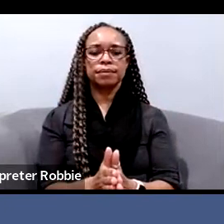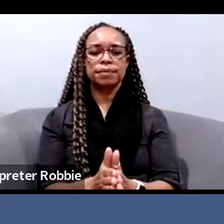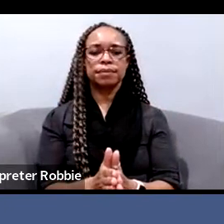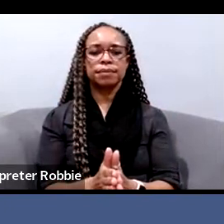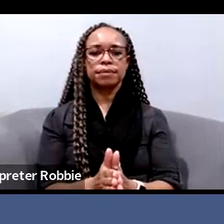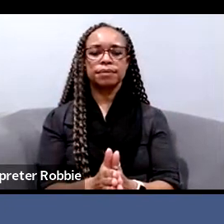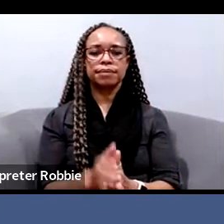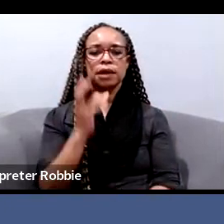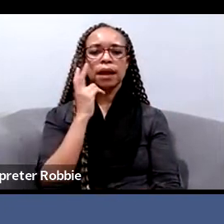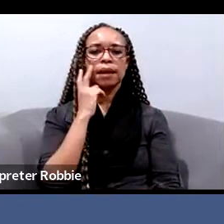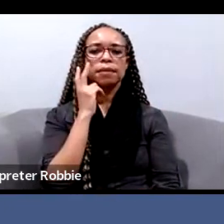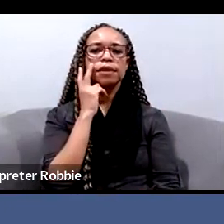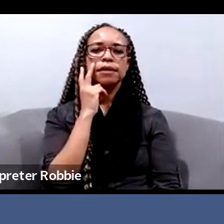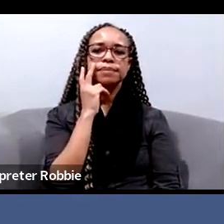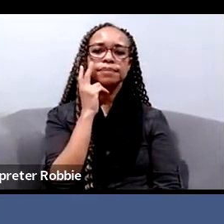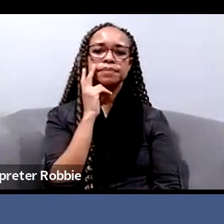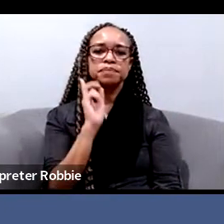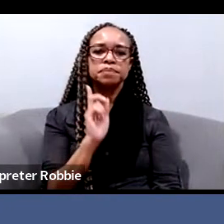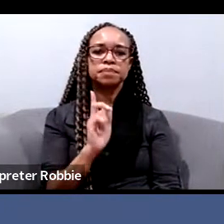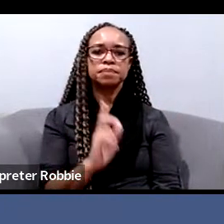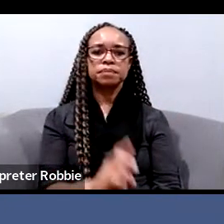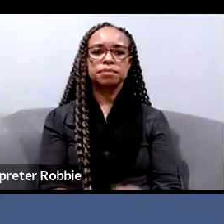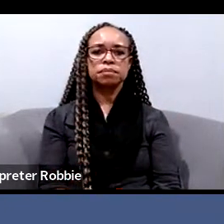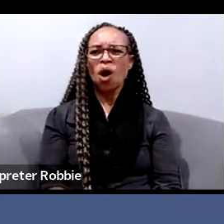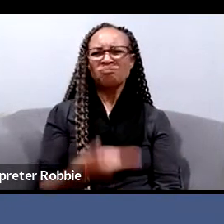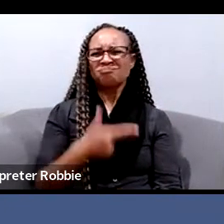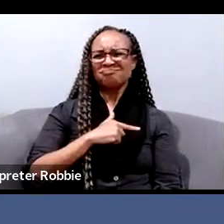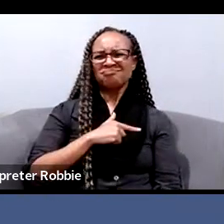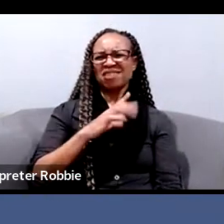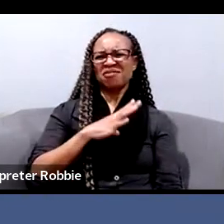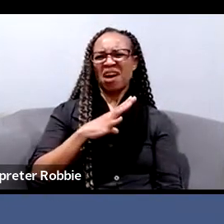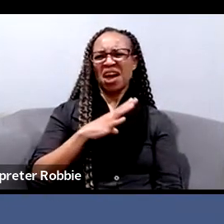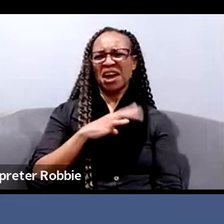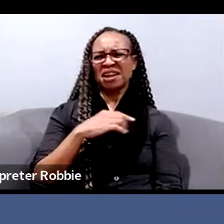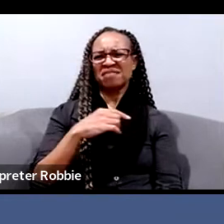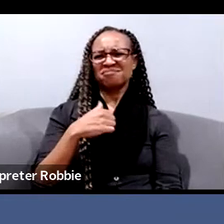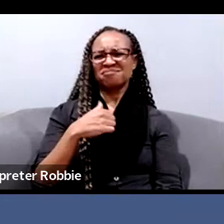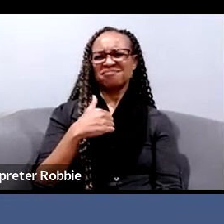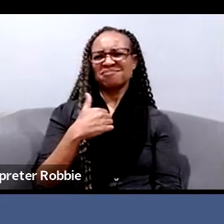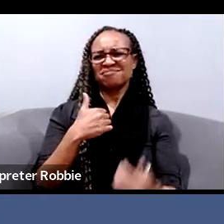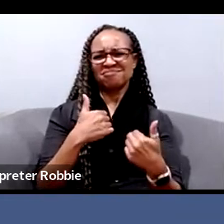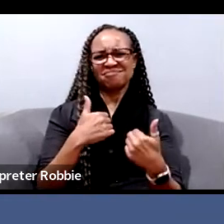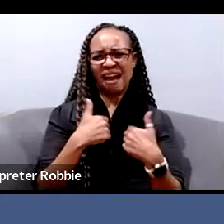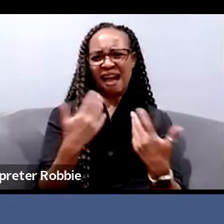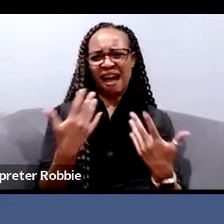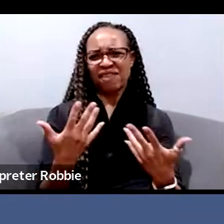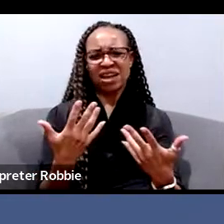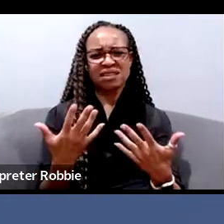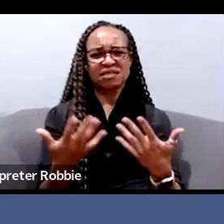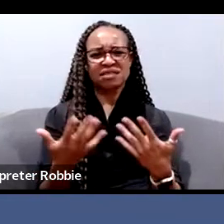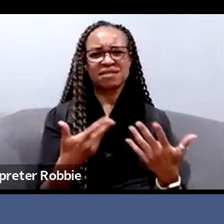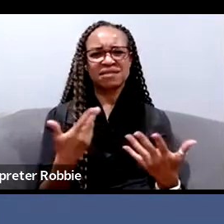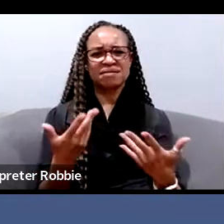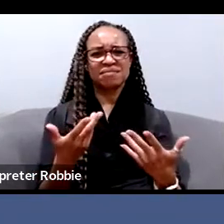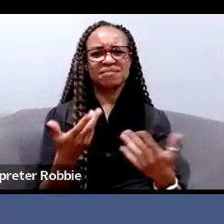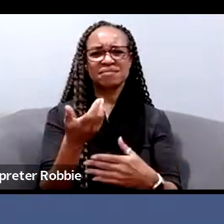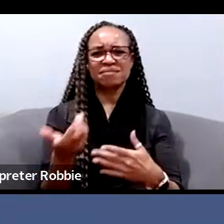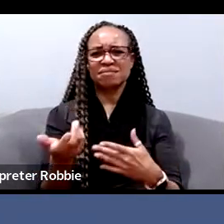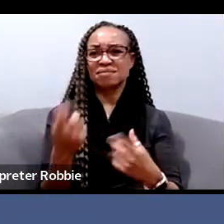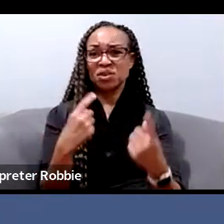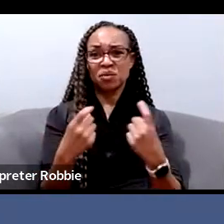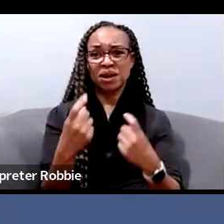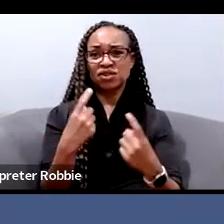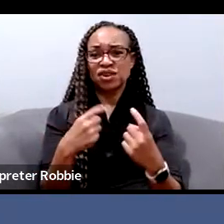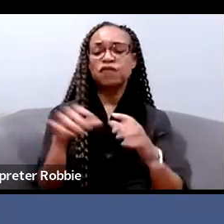Let's see. Well, I can do it. I don't mind recognizing hands for a moment. So And I can any pull questions out of